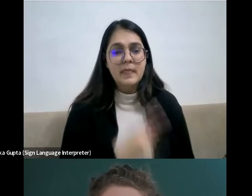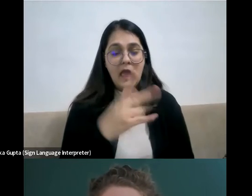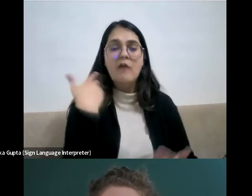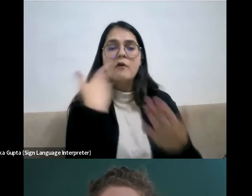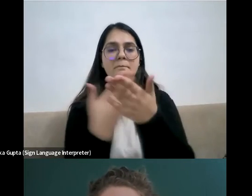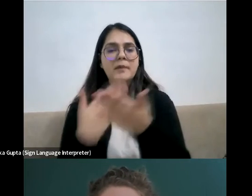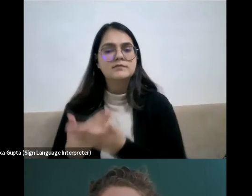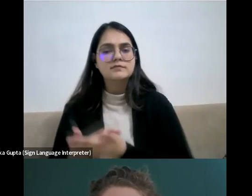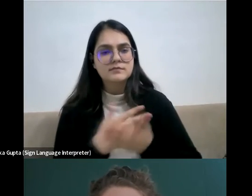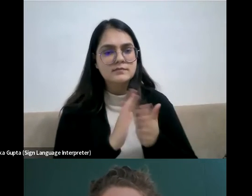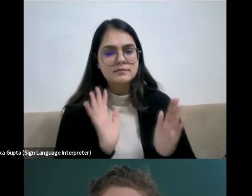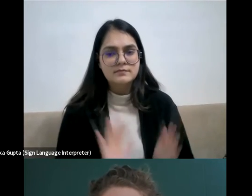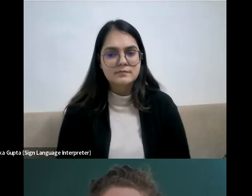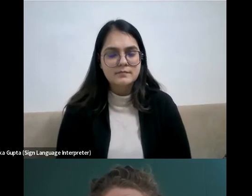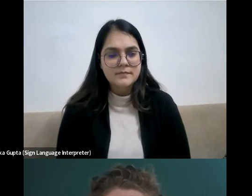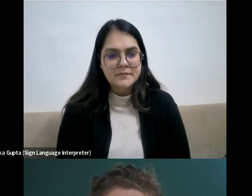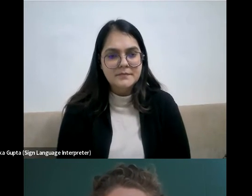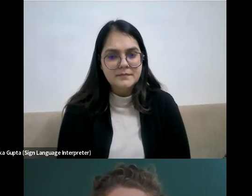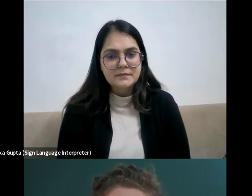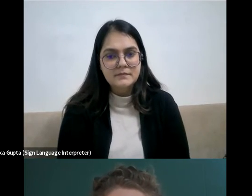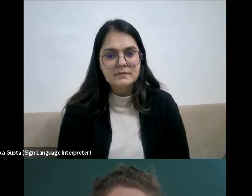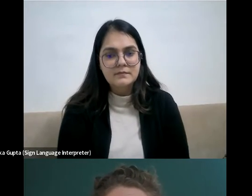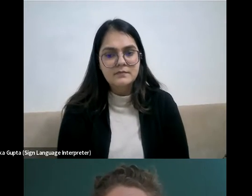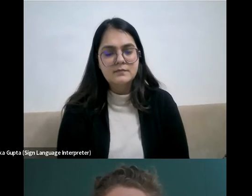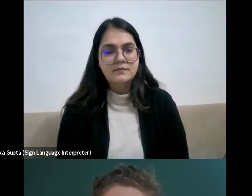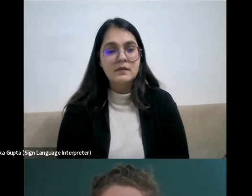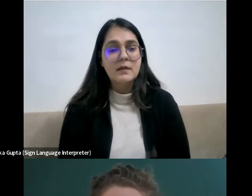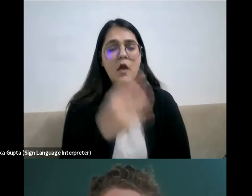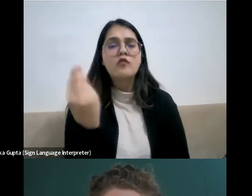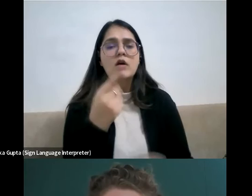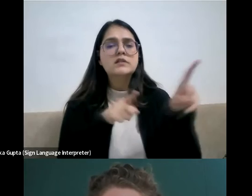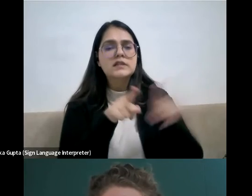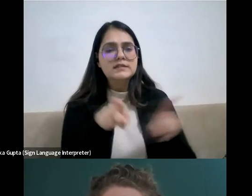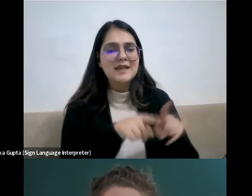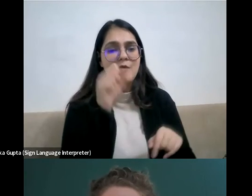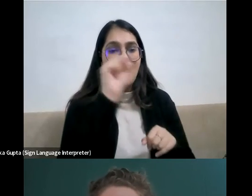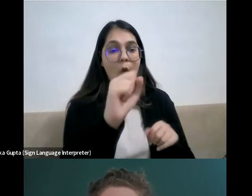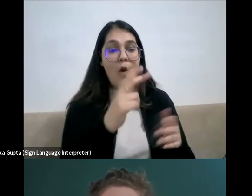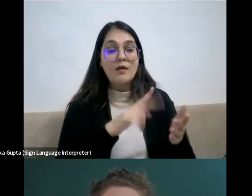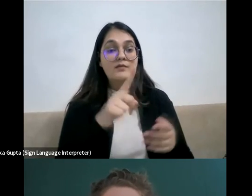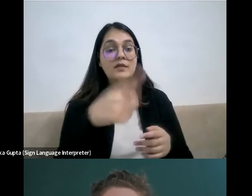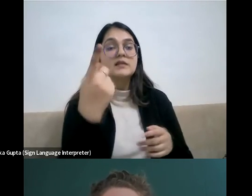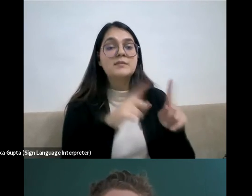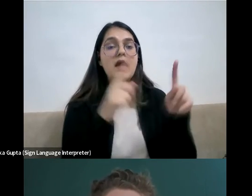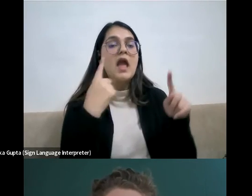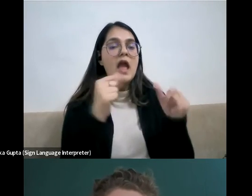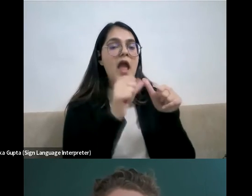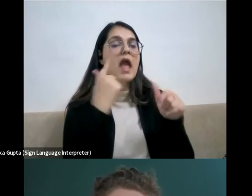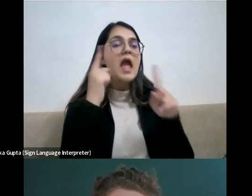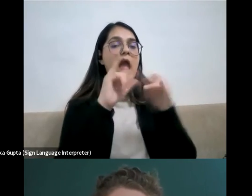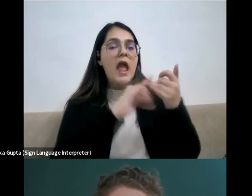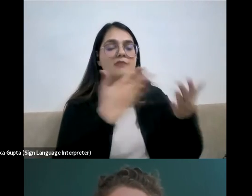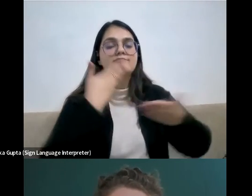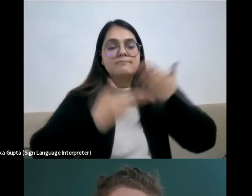least in word. We have, for example, the South African National AIDS Council, which is